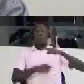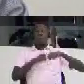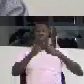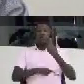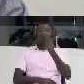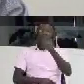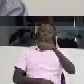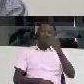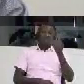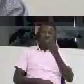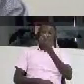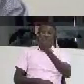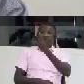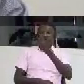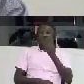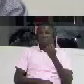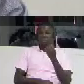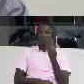144.